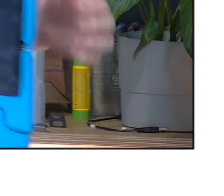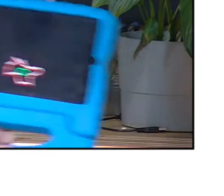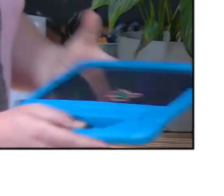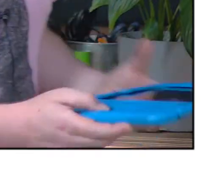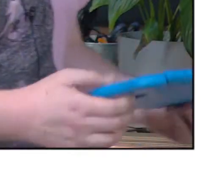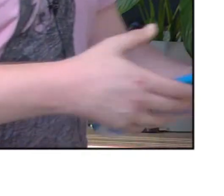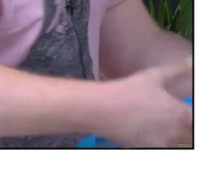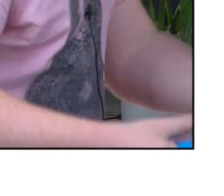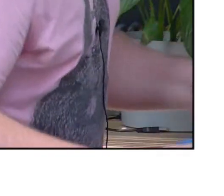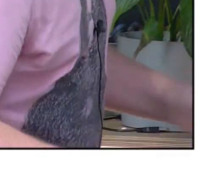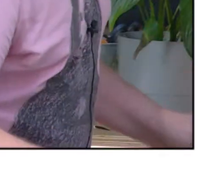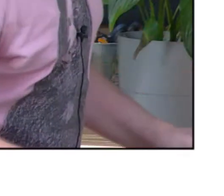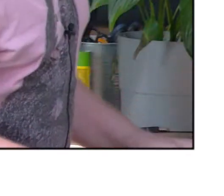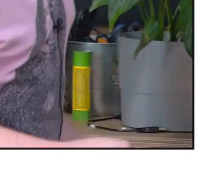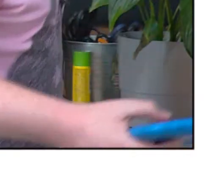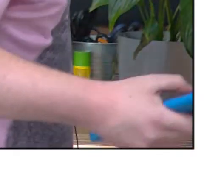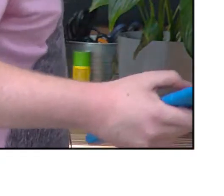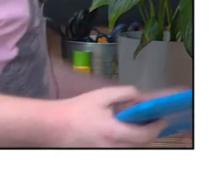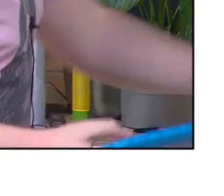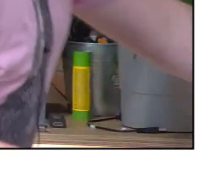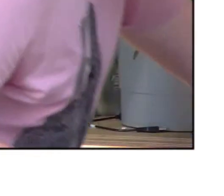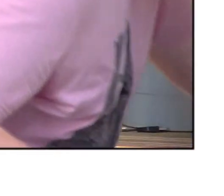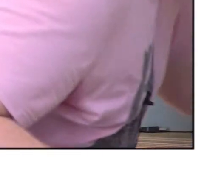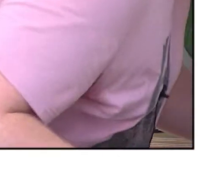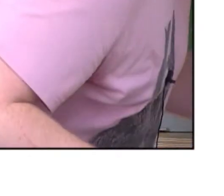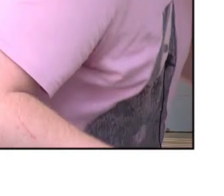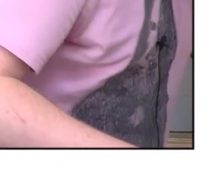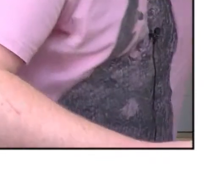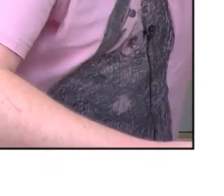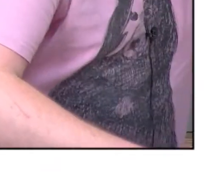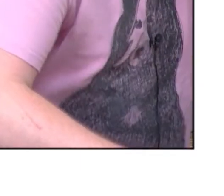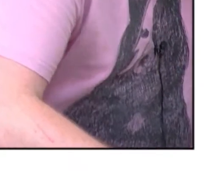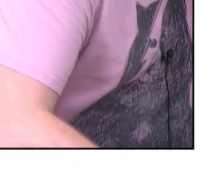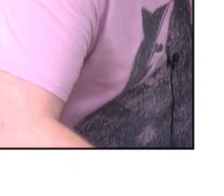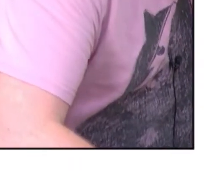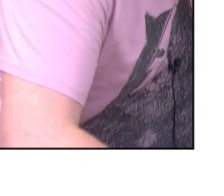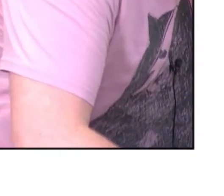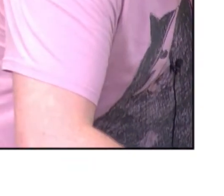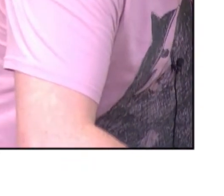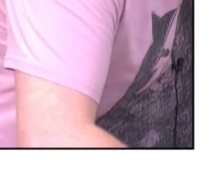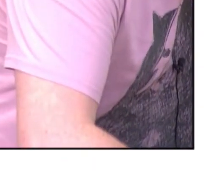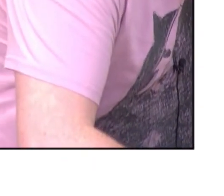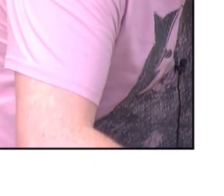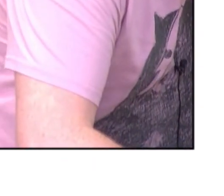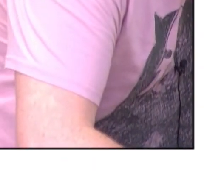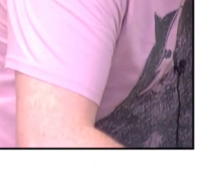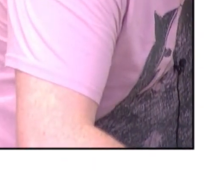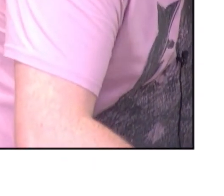And then you can kind of add things as well. You can, where am I? Yes.